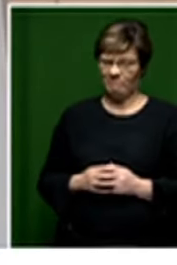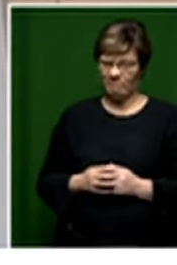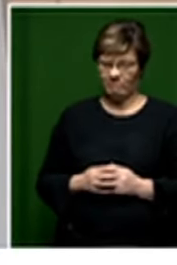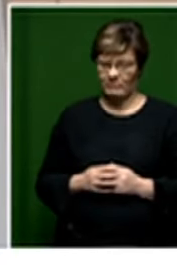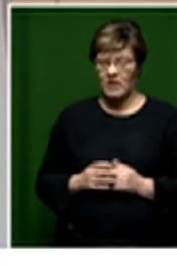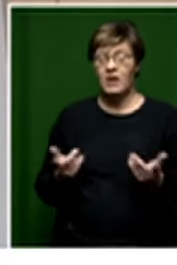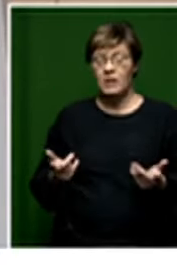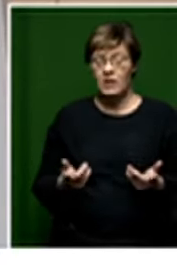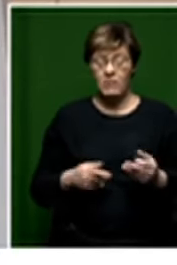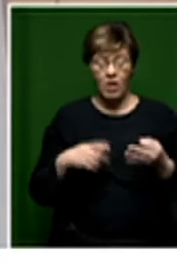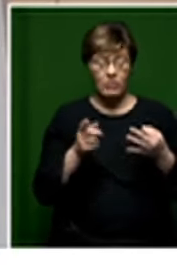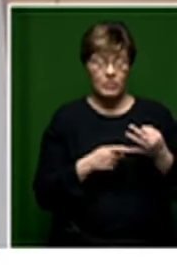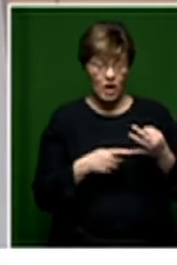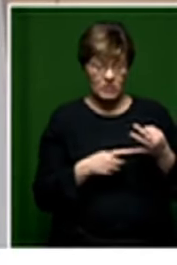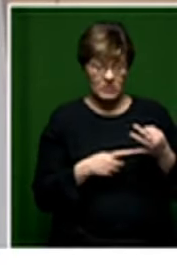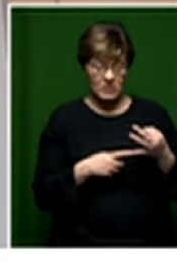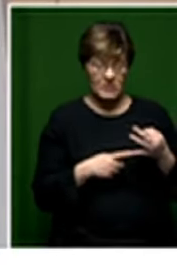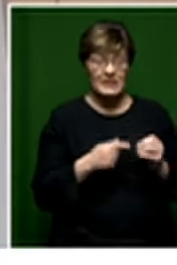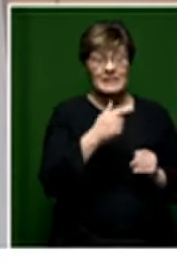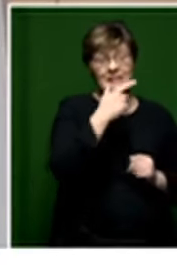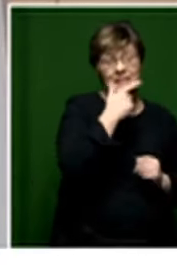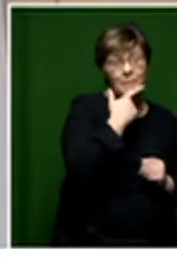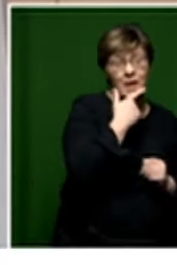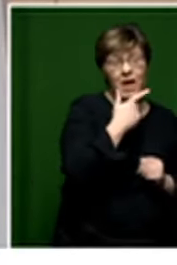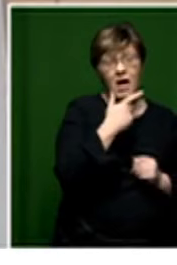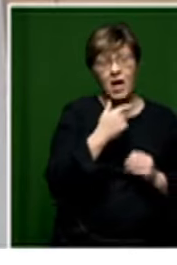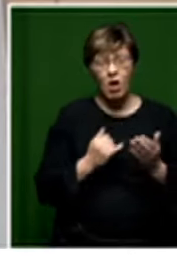Relative to the third round of late December, early January,